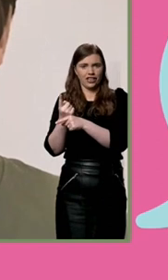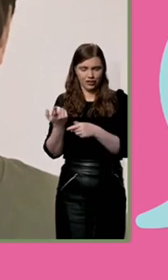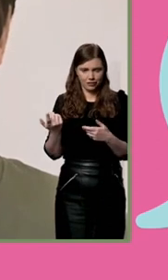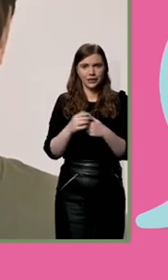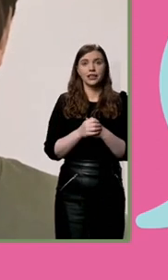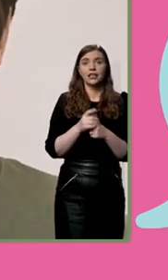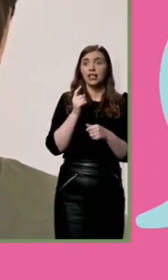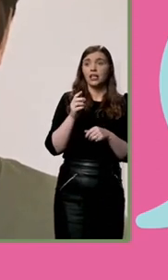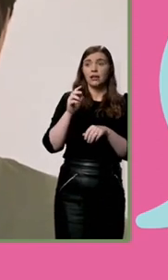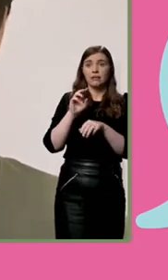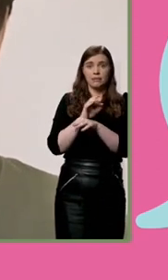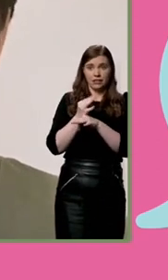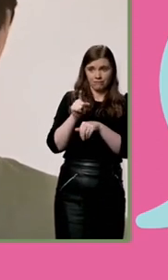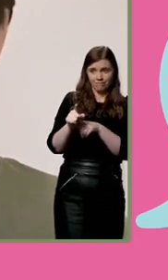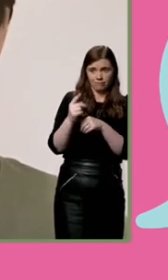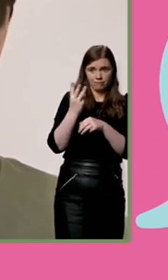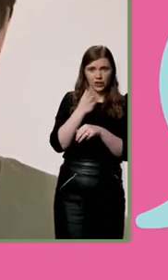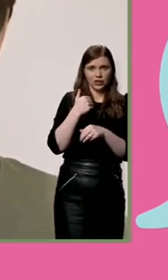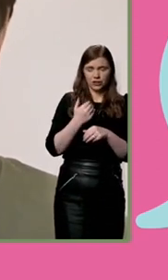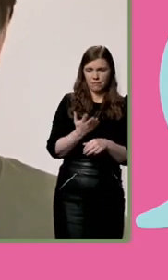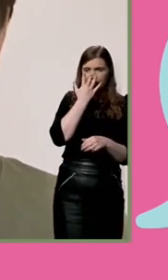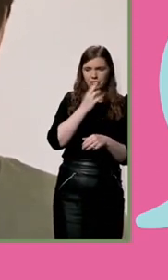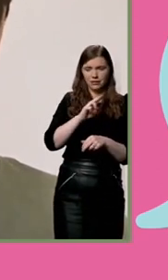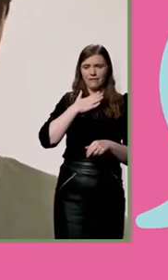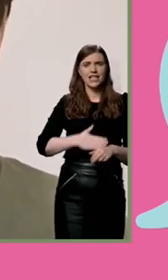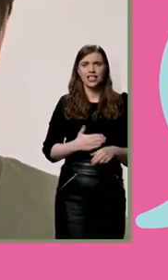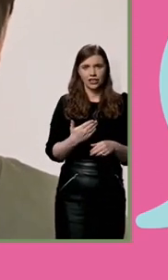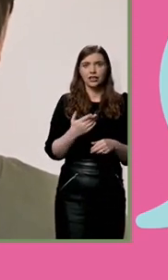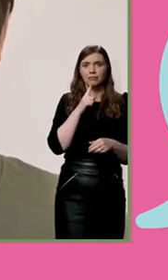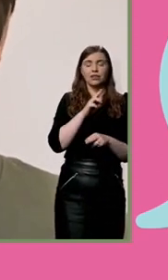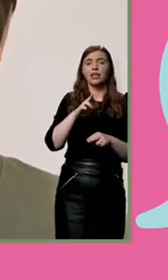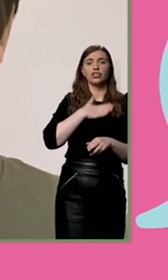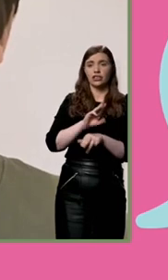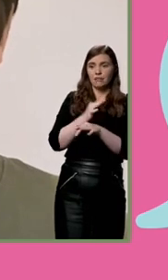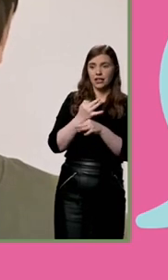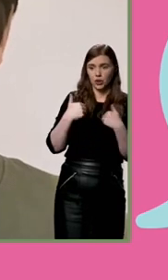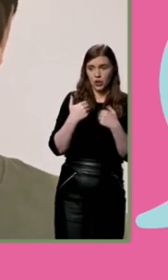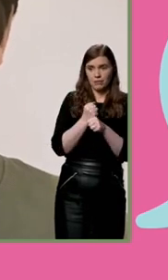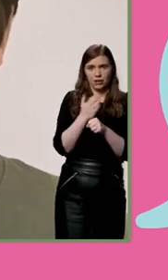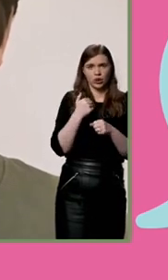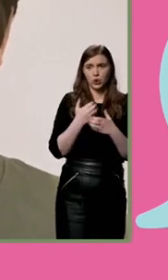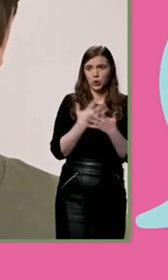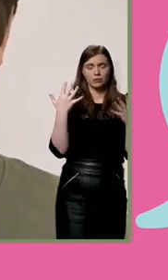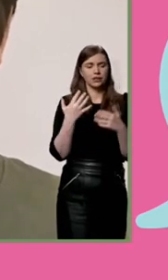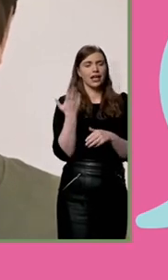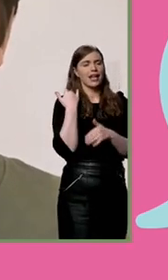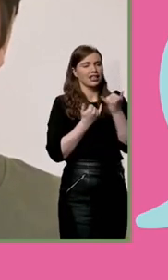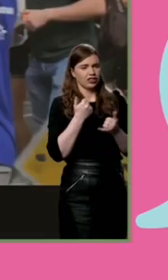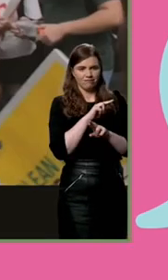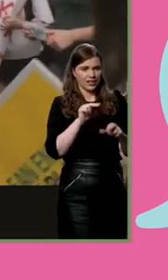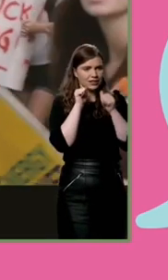there by our parents. Being supervised like this is embarrassing and it's unfair, but it's not just our parents who worry too much about